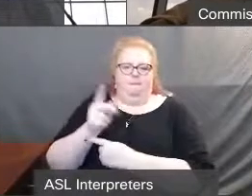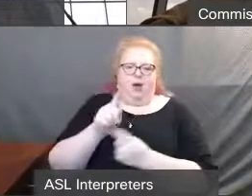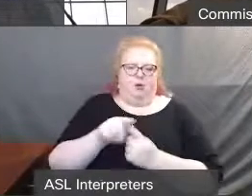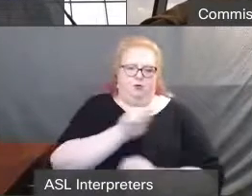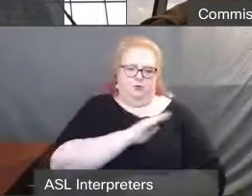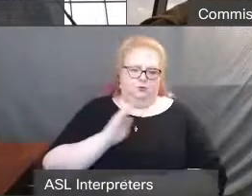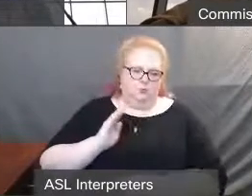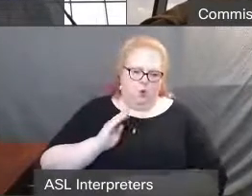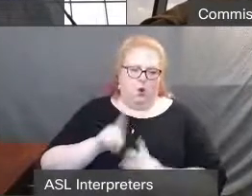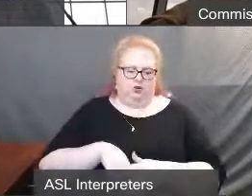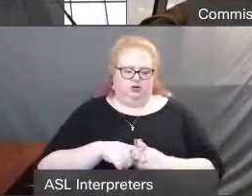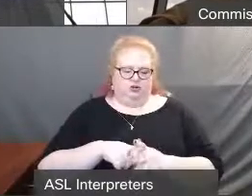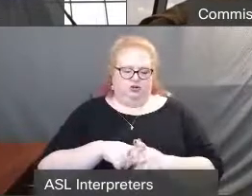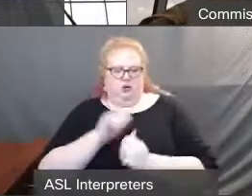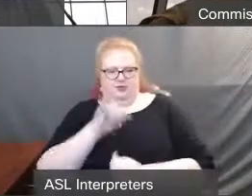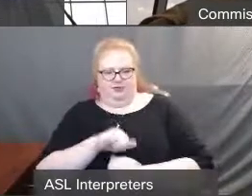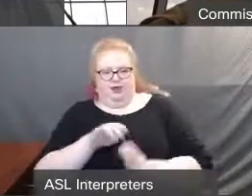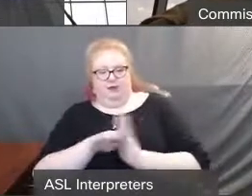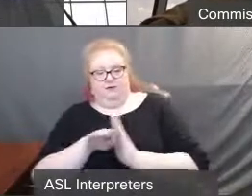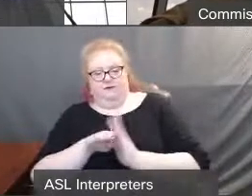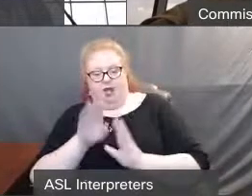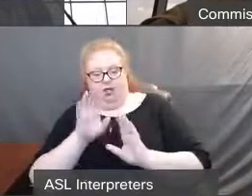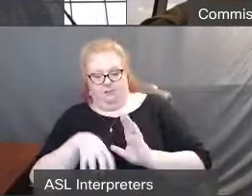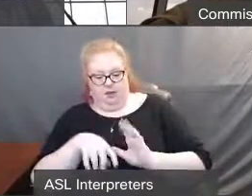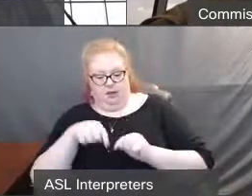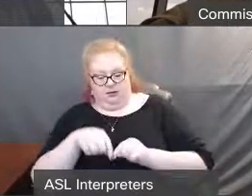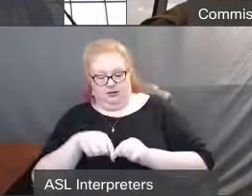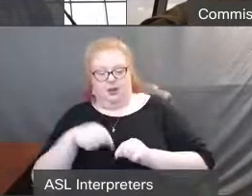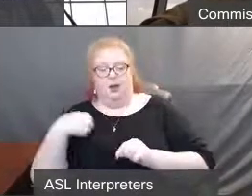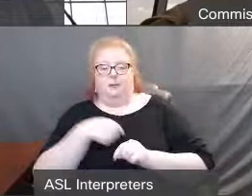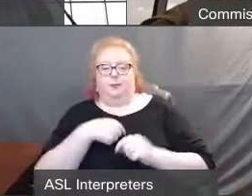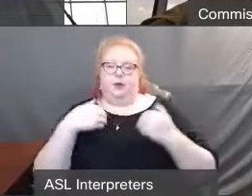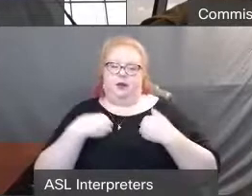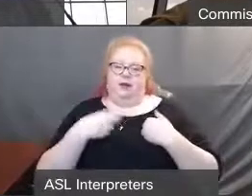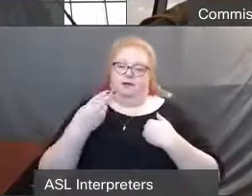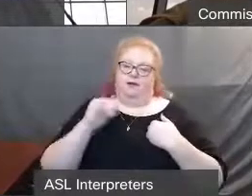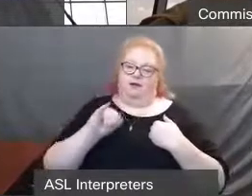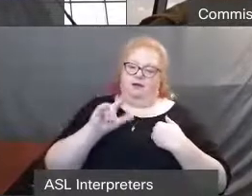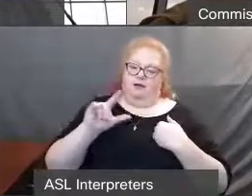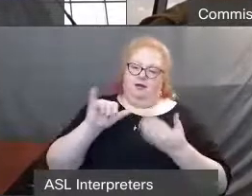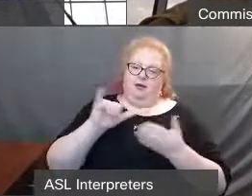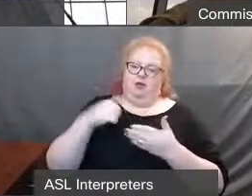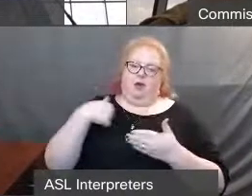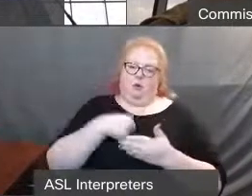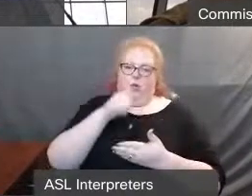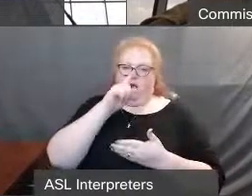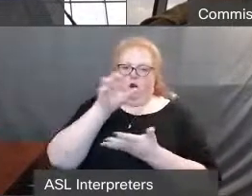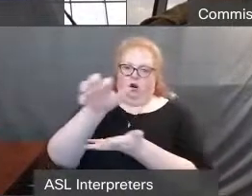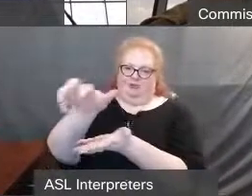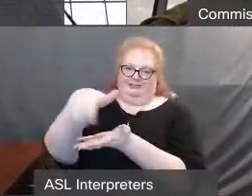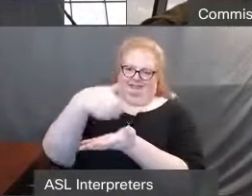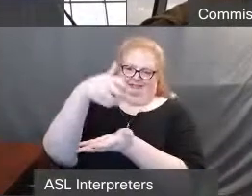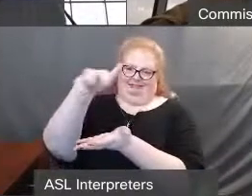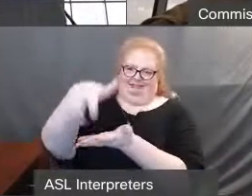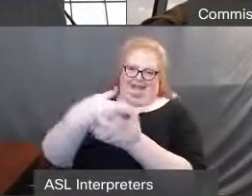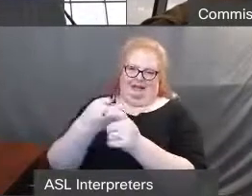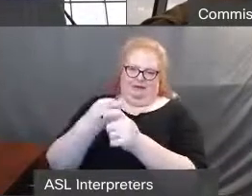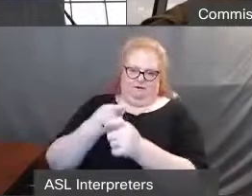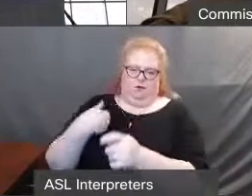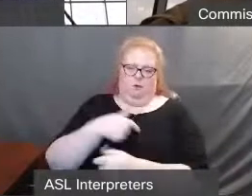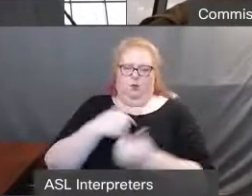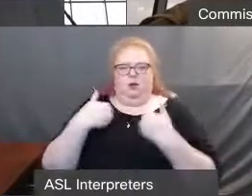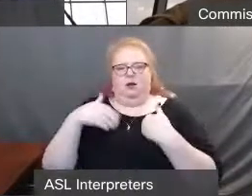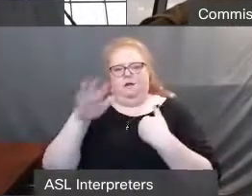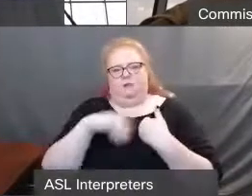that development. And we have a hill that we're digging into, and we're going to have approximately 25,000 yards that we can take out of